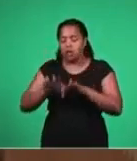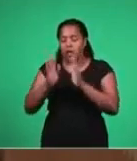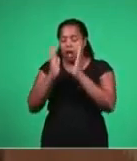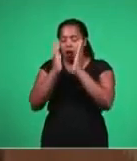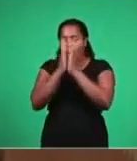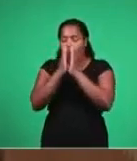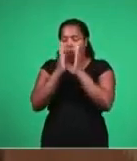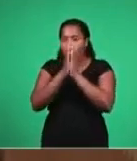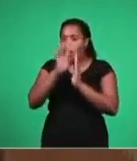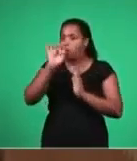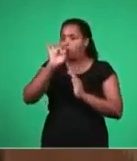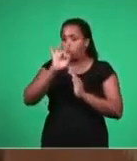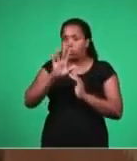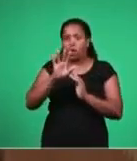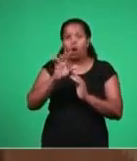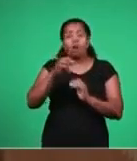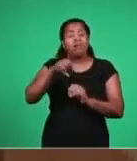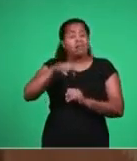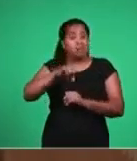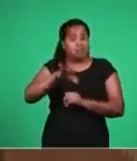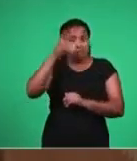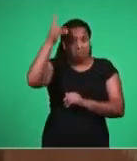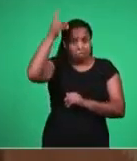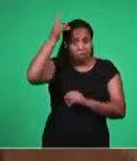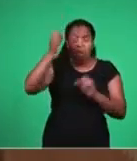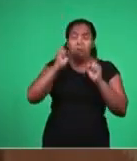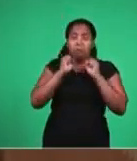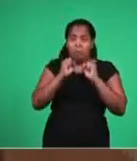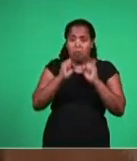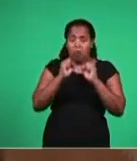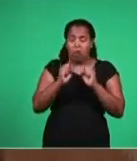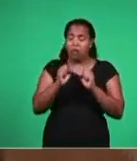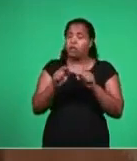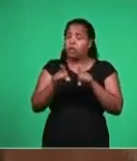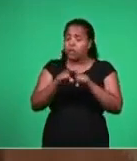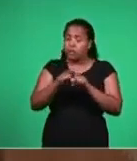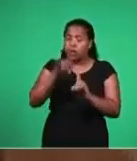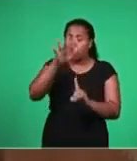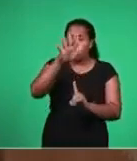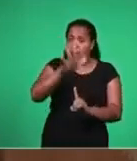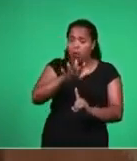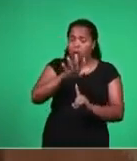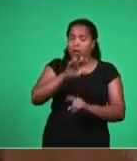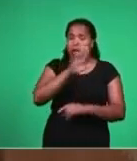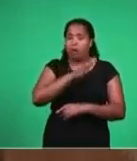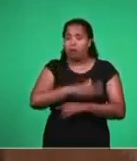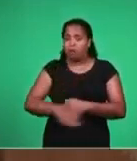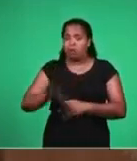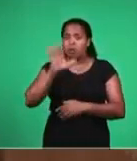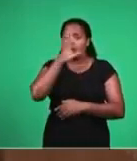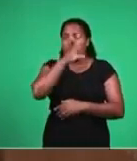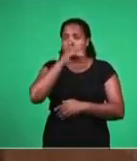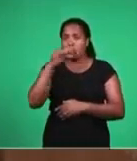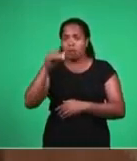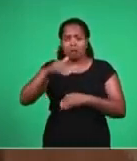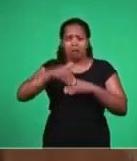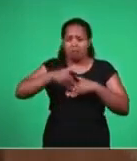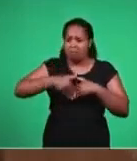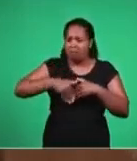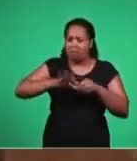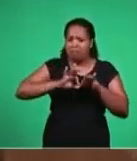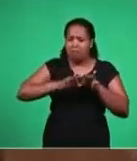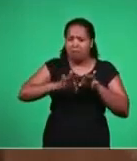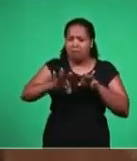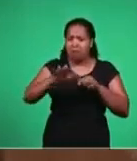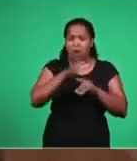the service and just praying and giving a gift, praying with the children, giving an orientation,